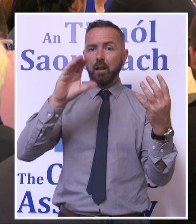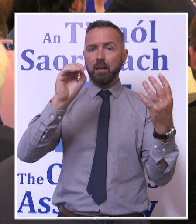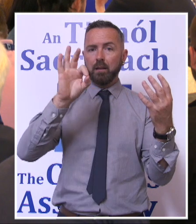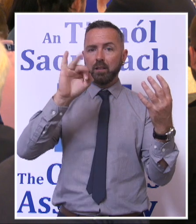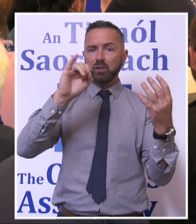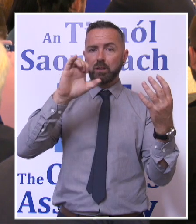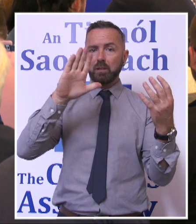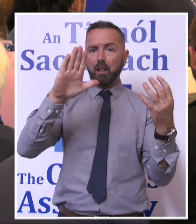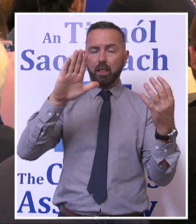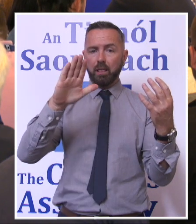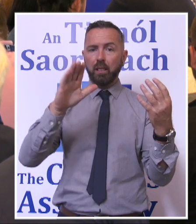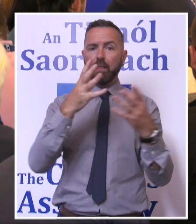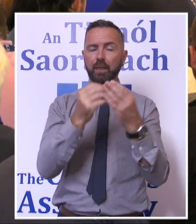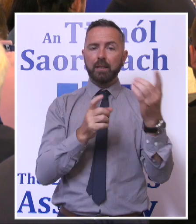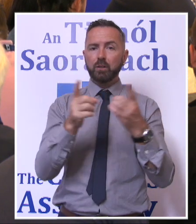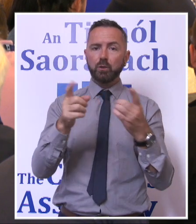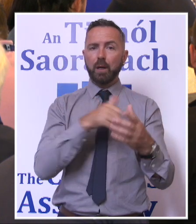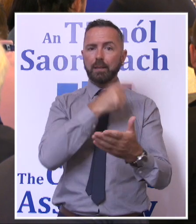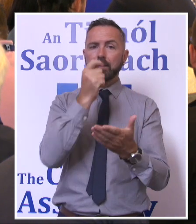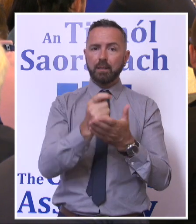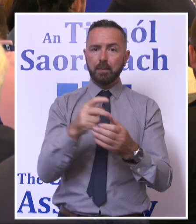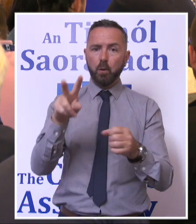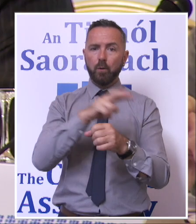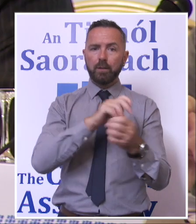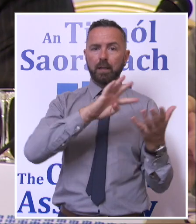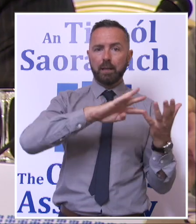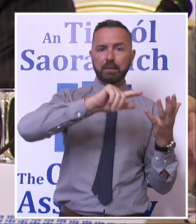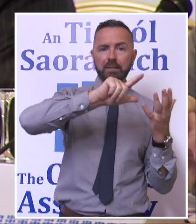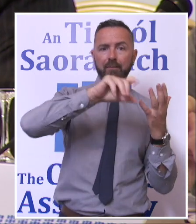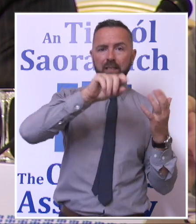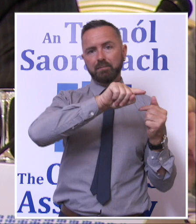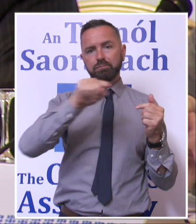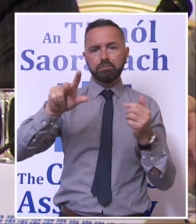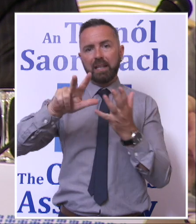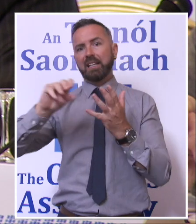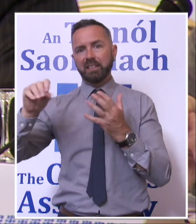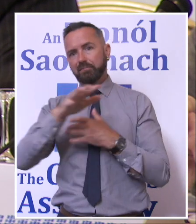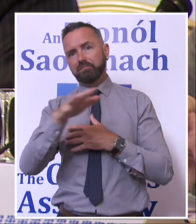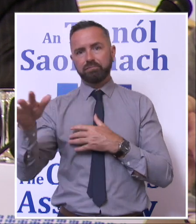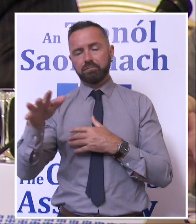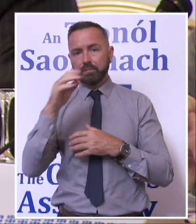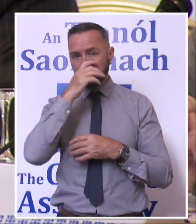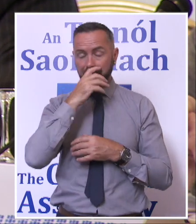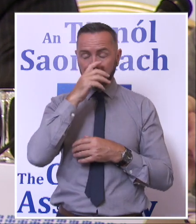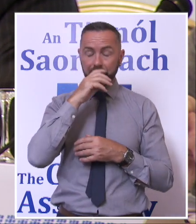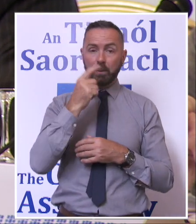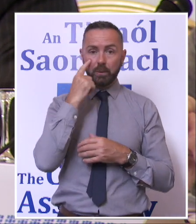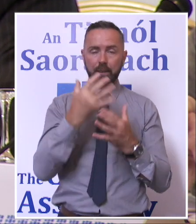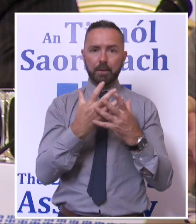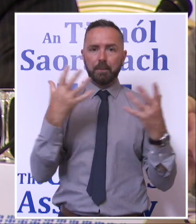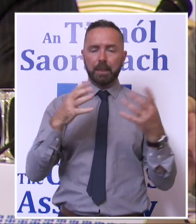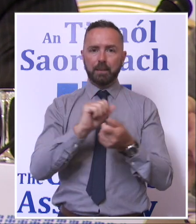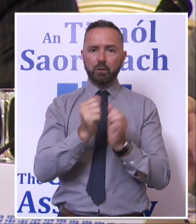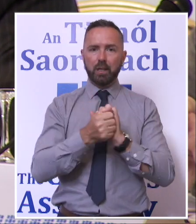from the analysis carried out at the time over the 70s and the 80s. We'd seen really significant change